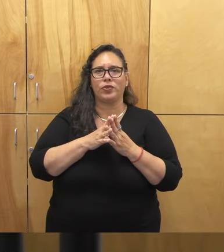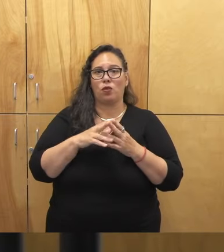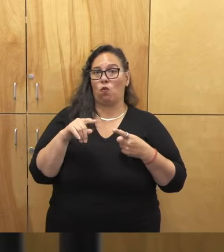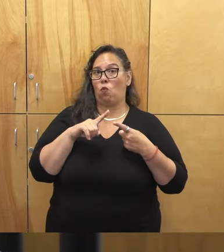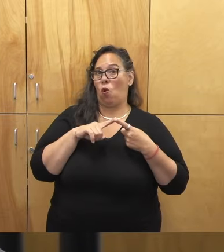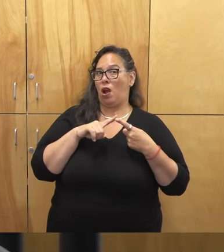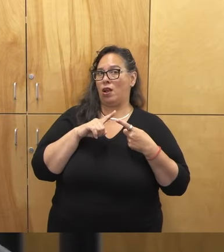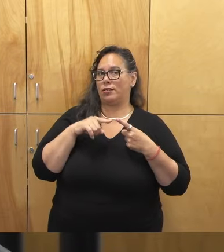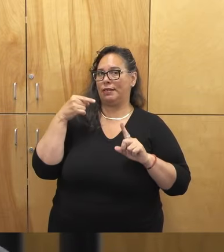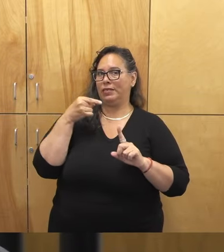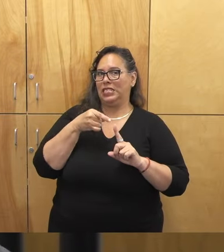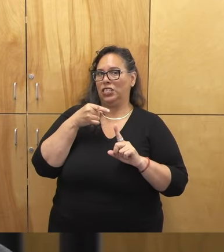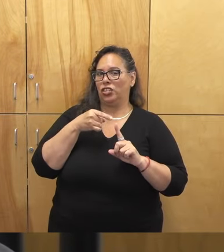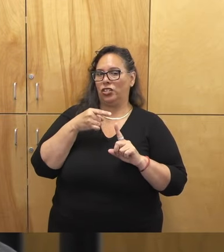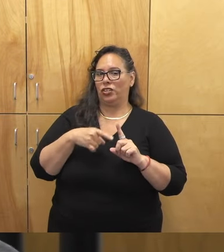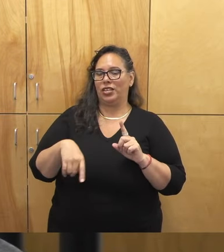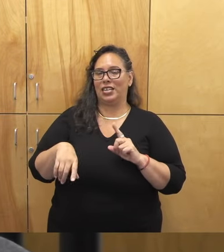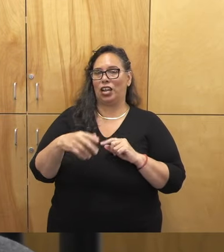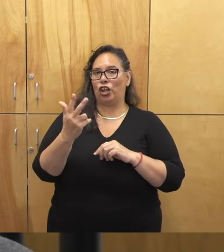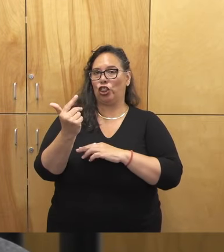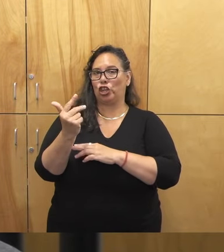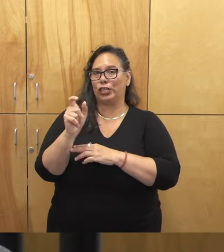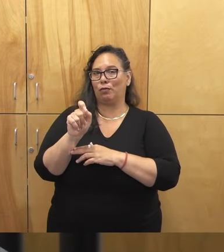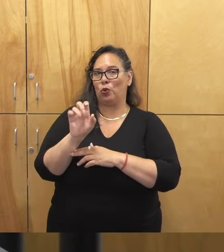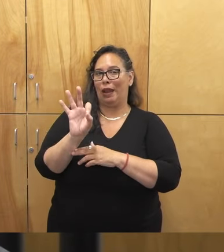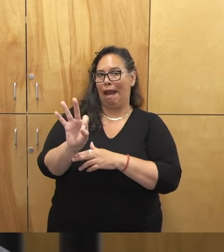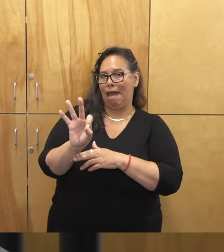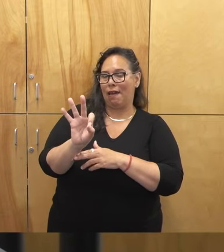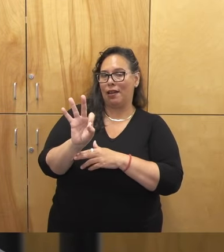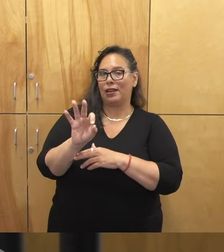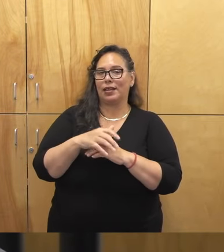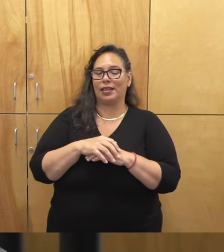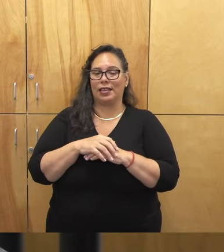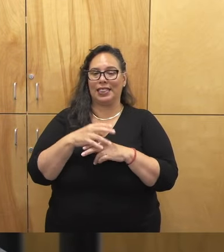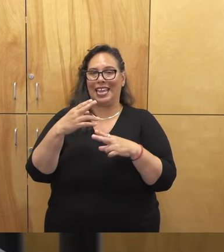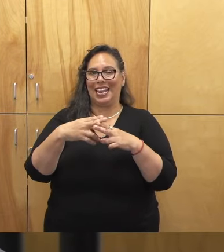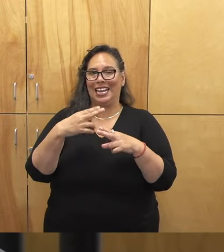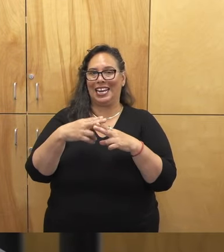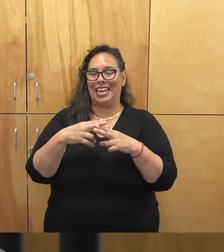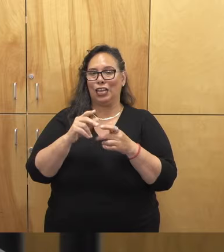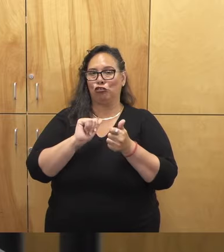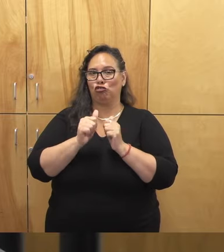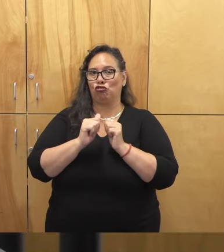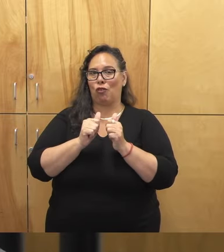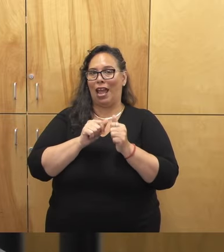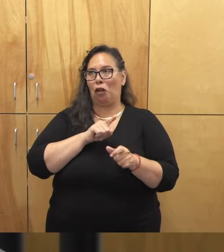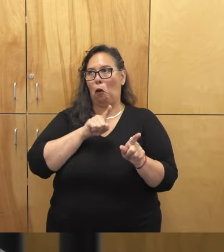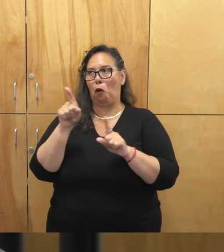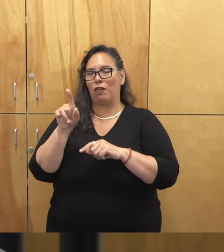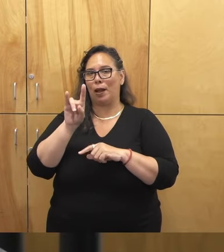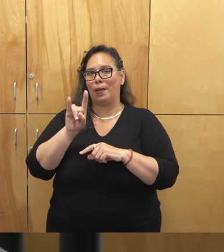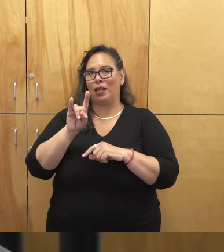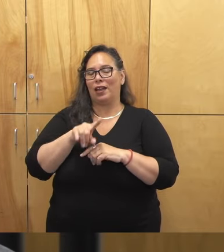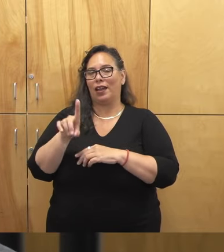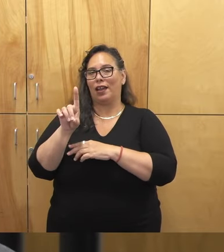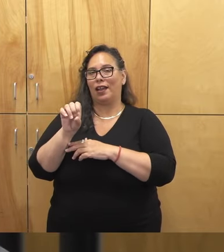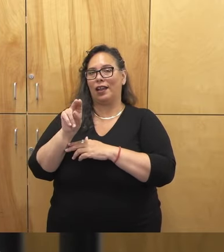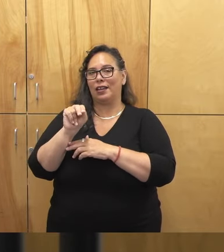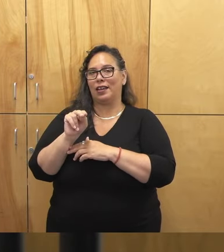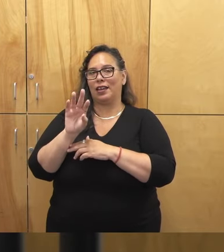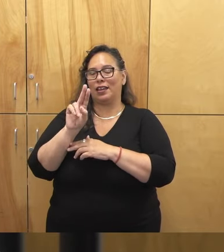in particular is item 13.9 and the naming of the track over at Poly and Mr. Don